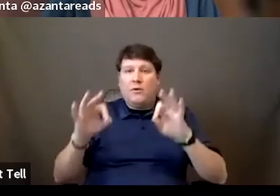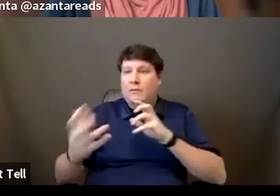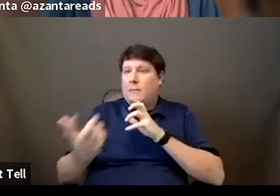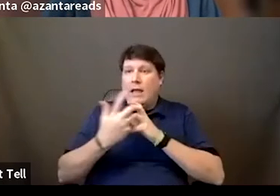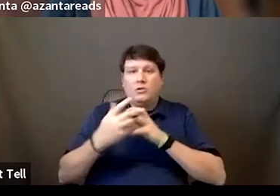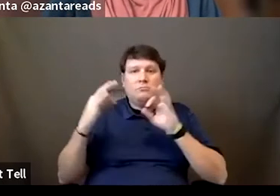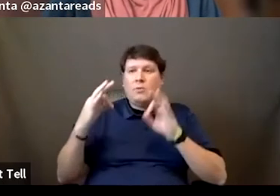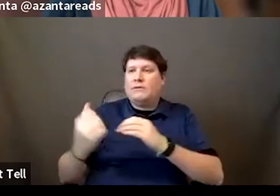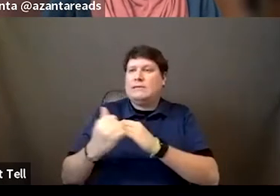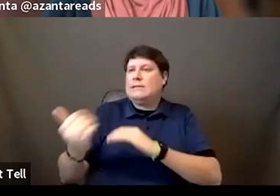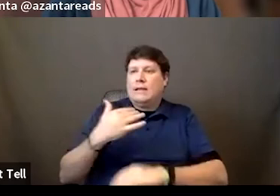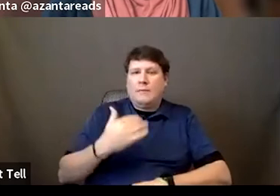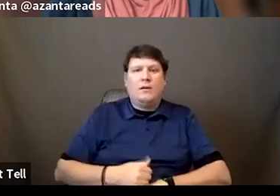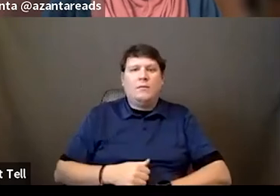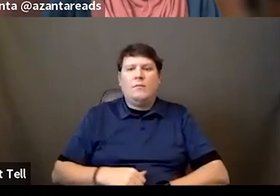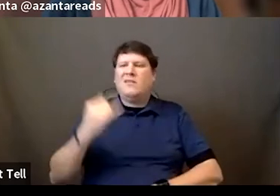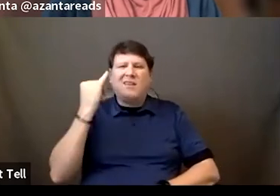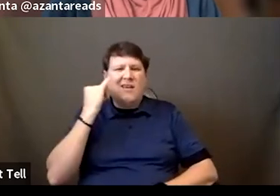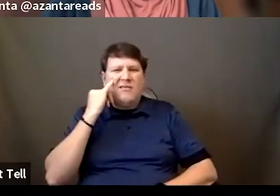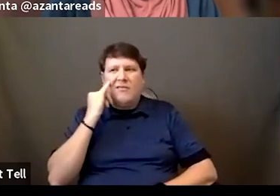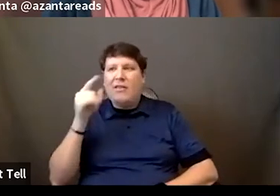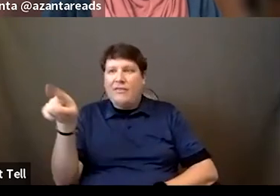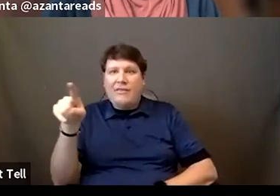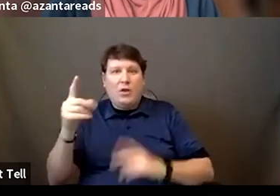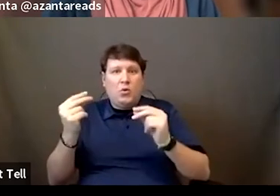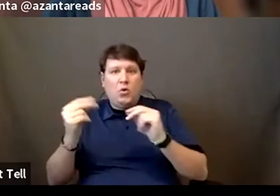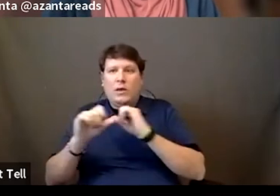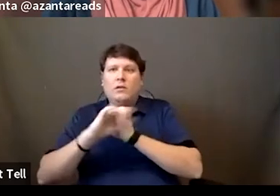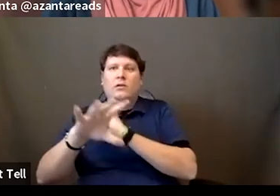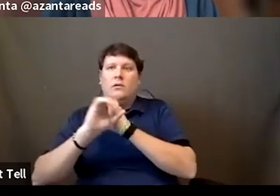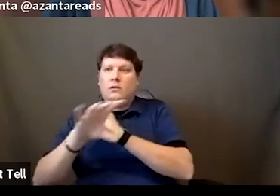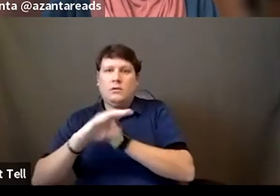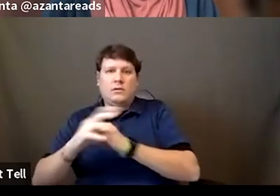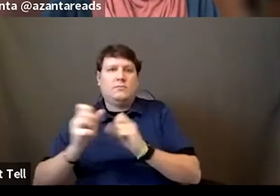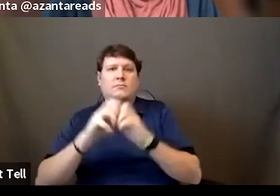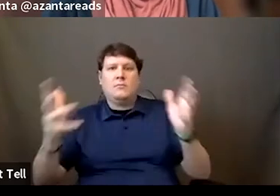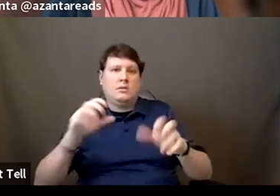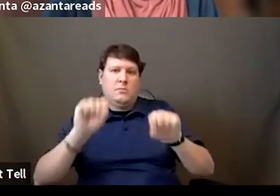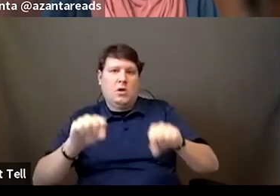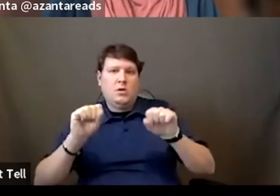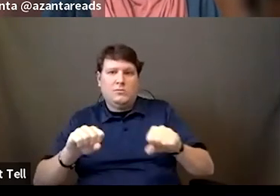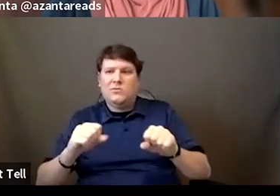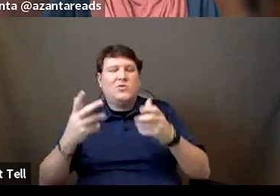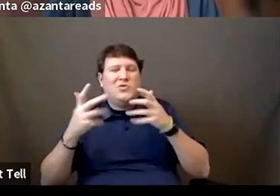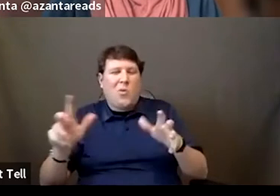sending out to readers you think would genuinely like you've worked with in the past, you want to continue working